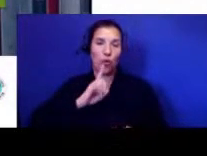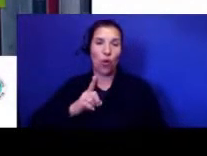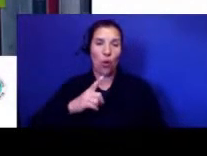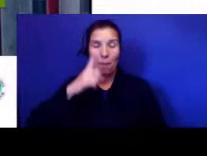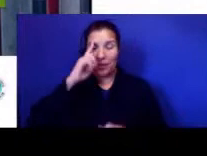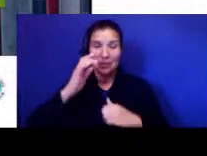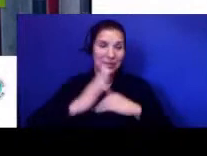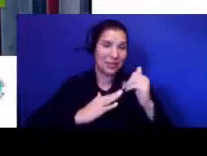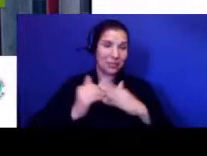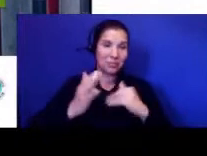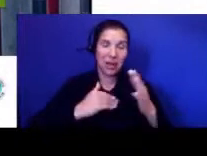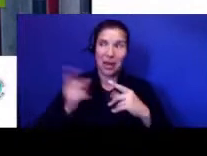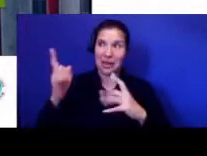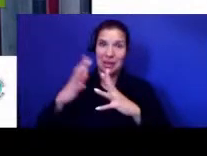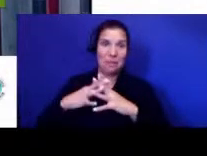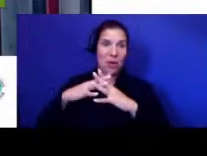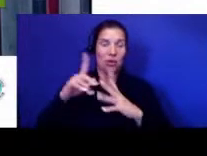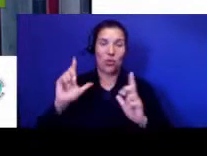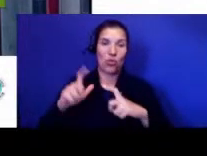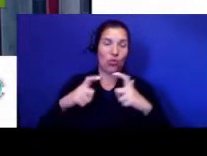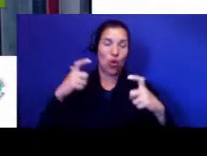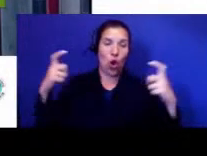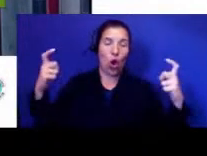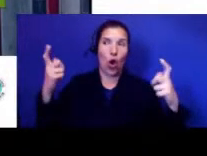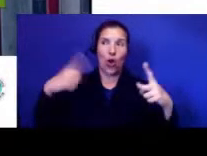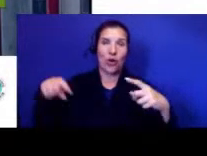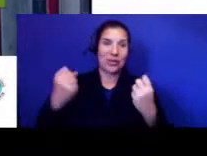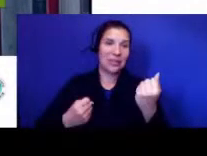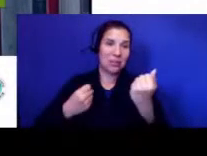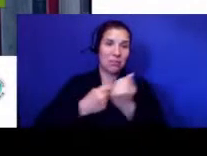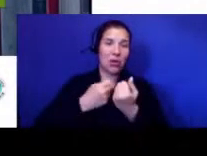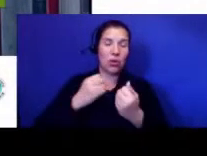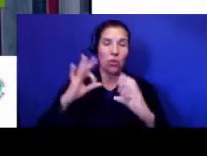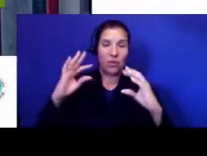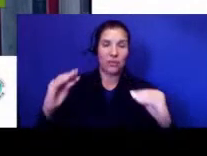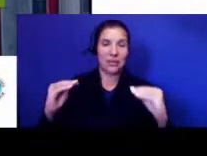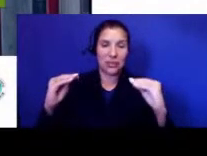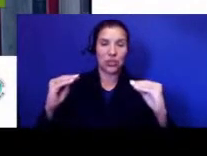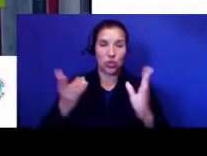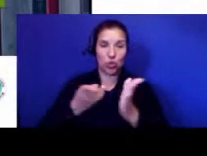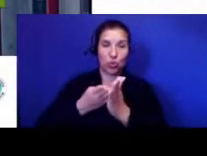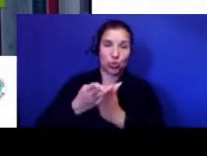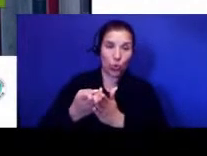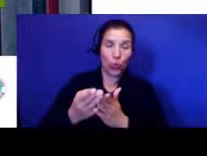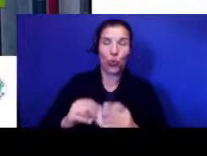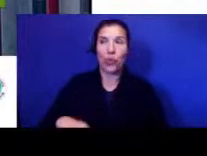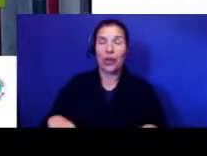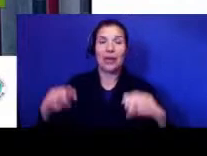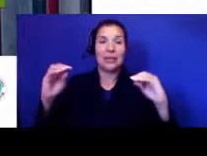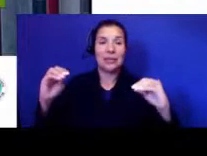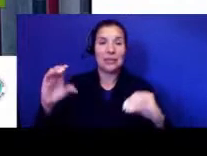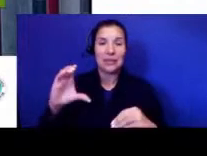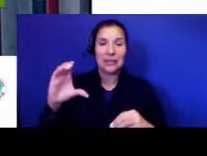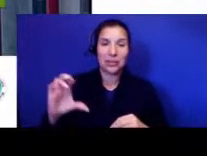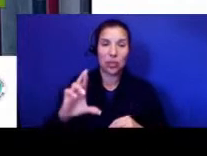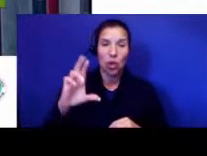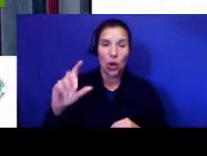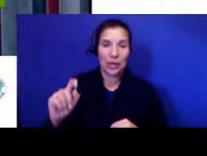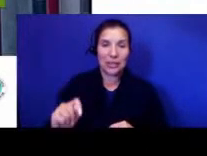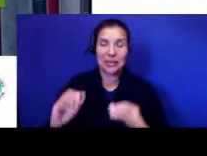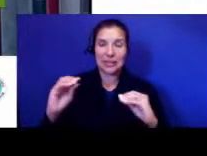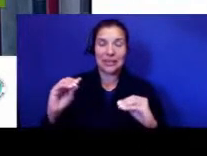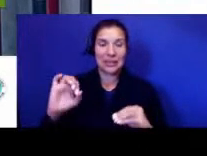despite America's large-scale support of teaching truth teaching CRT, teaching